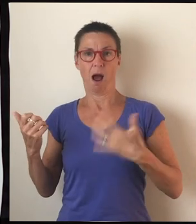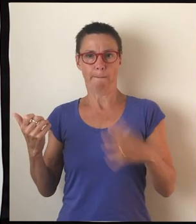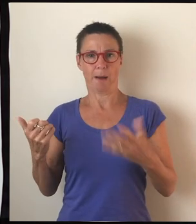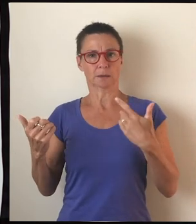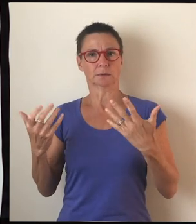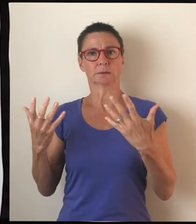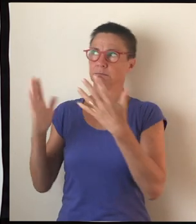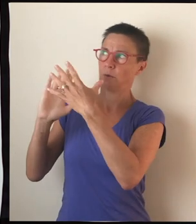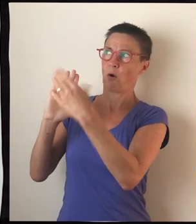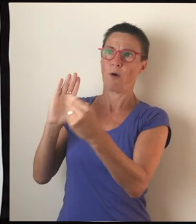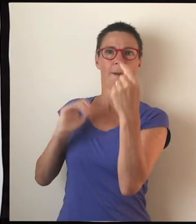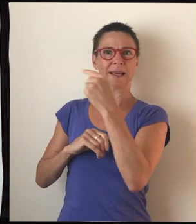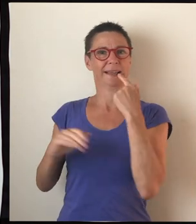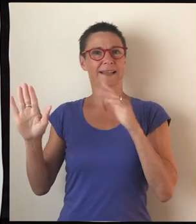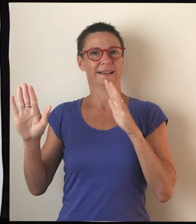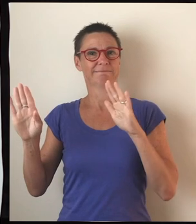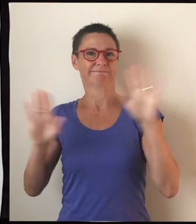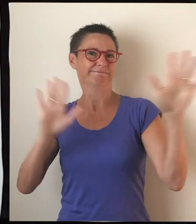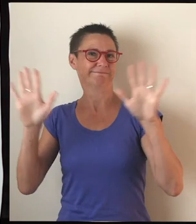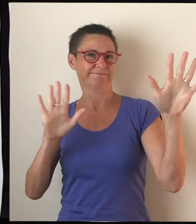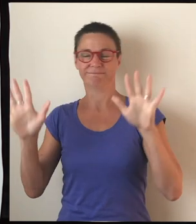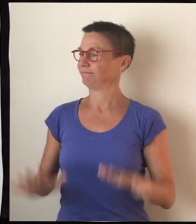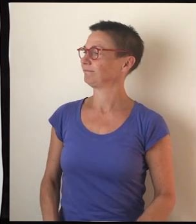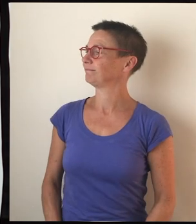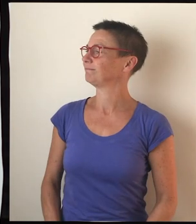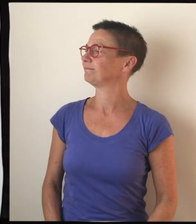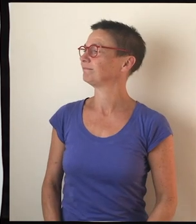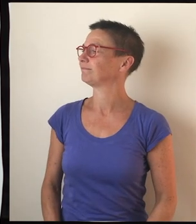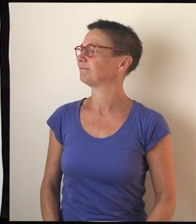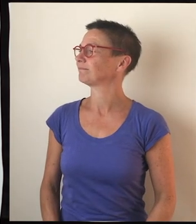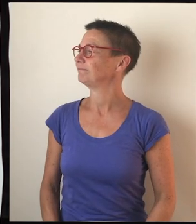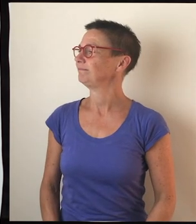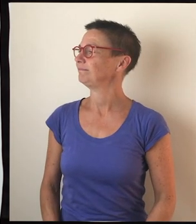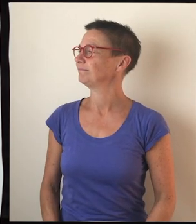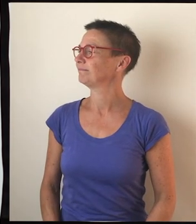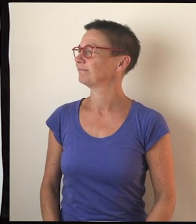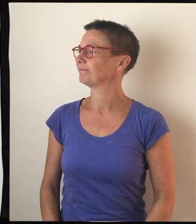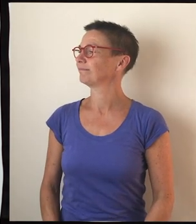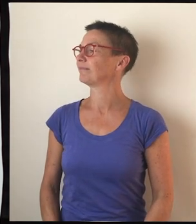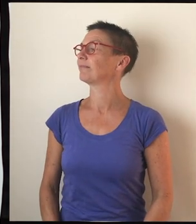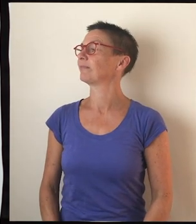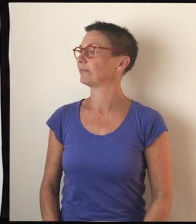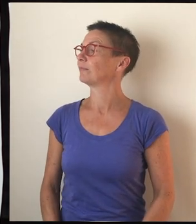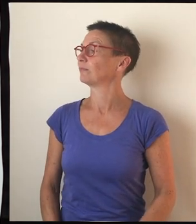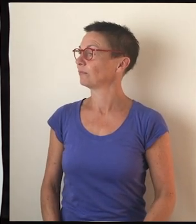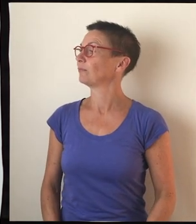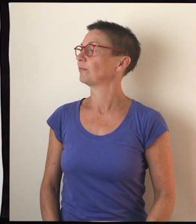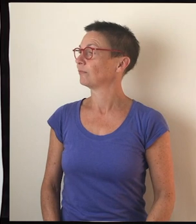means singing without any musical instruments. Okay, here we go. I'll count you in.